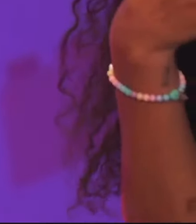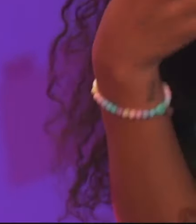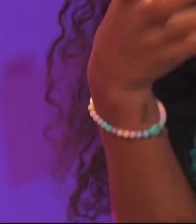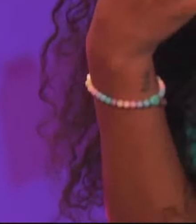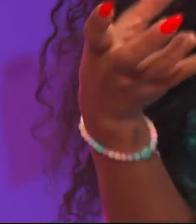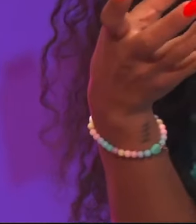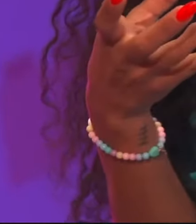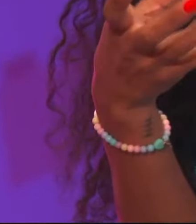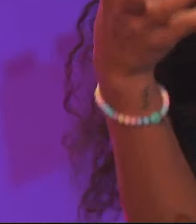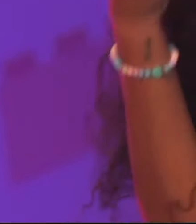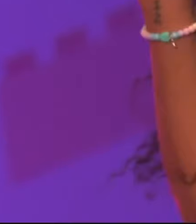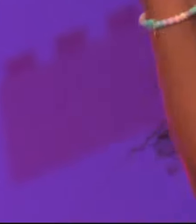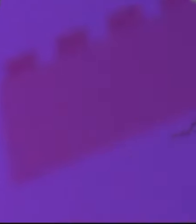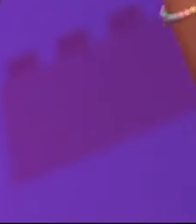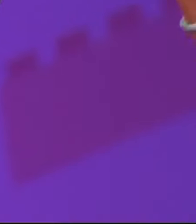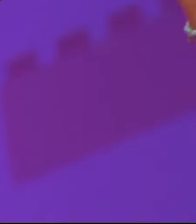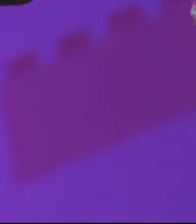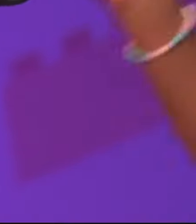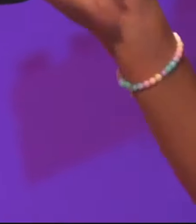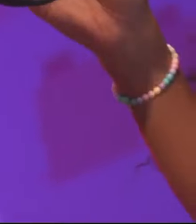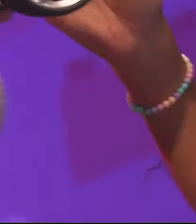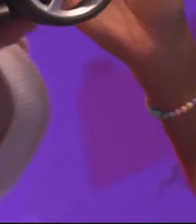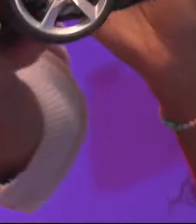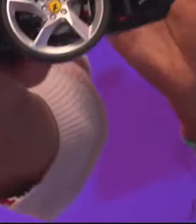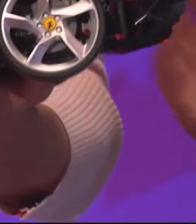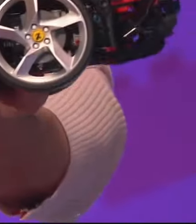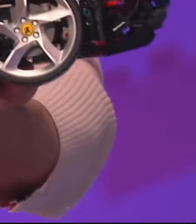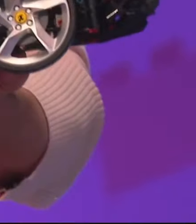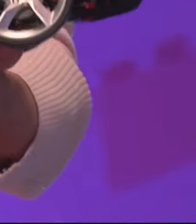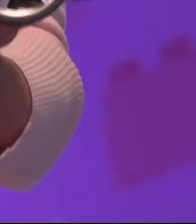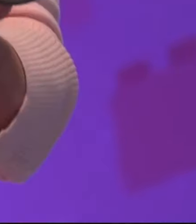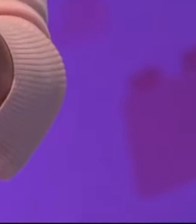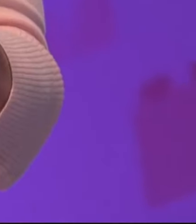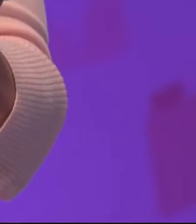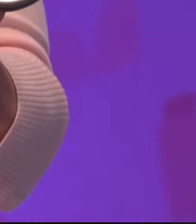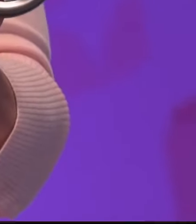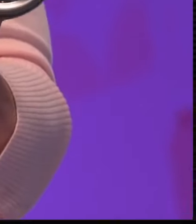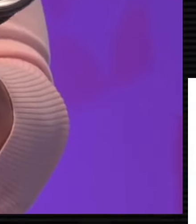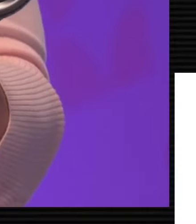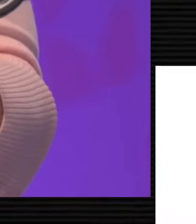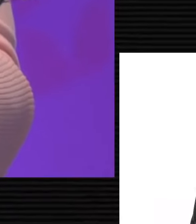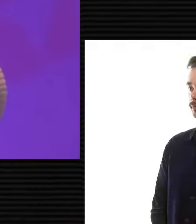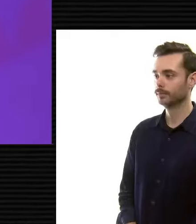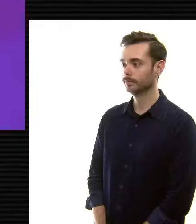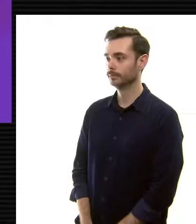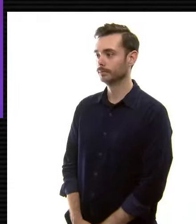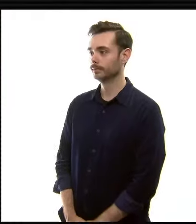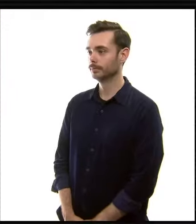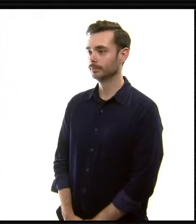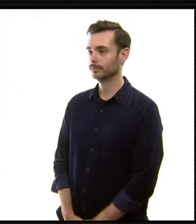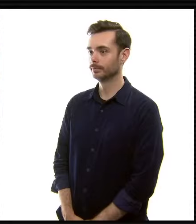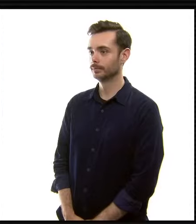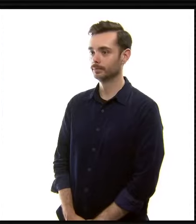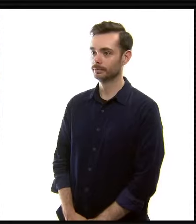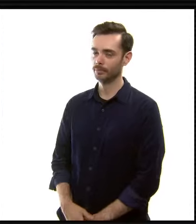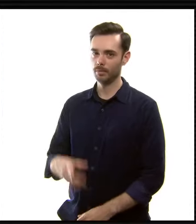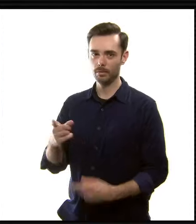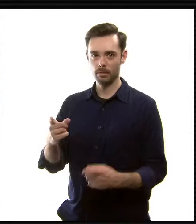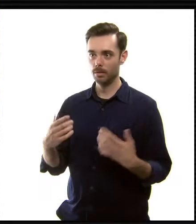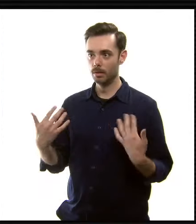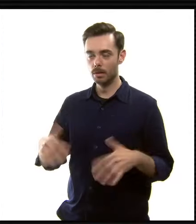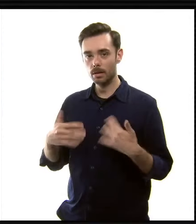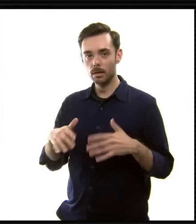pumping. It is so satisfying. And look at the end result, it's astonishing. Yeah, absolutely. And this is probably the closest I'll get to owning a high-performance luxury sports